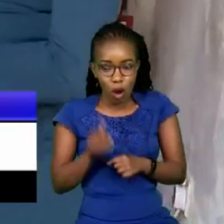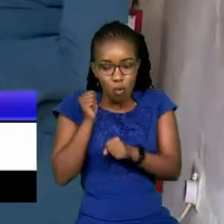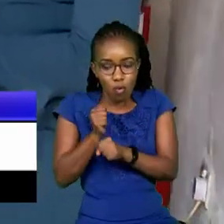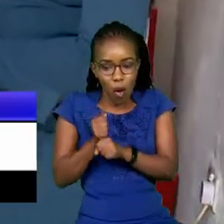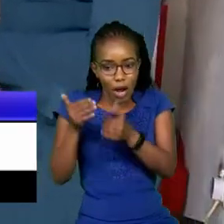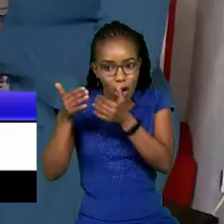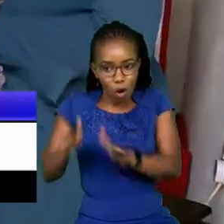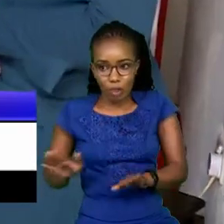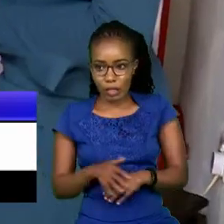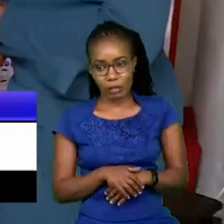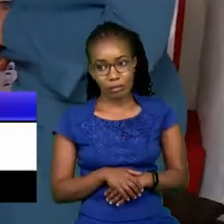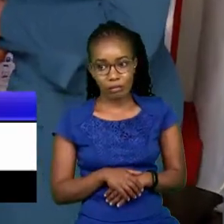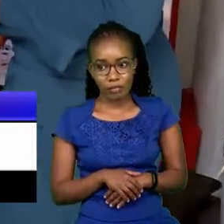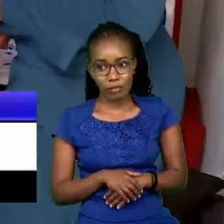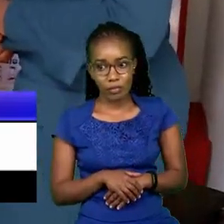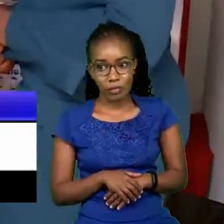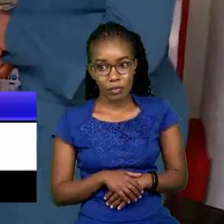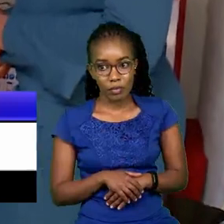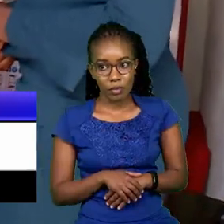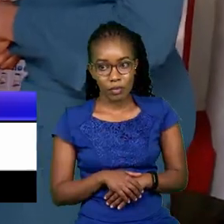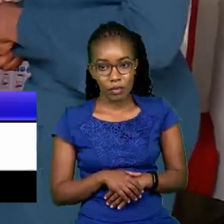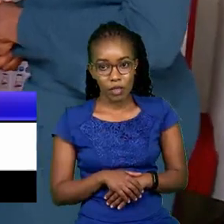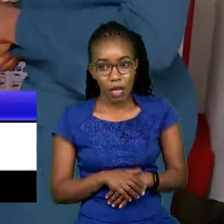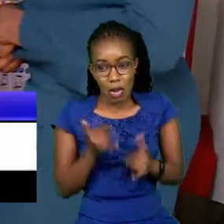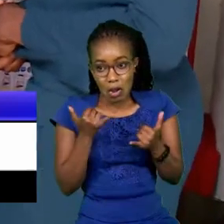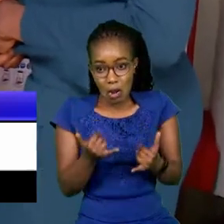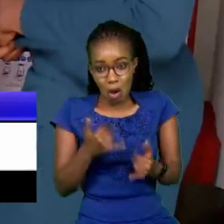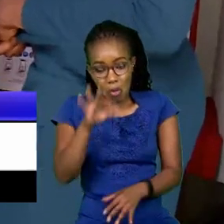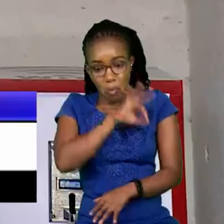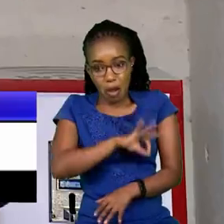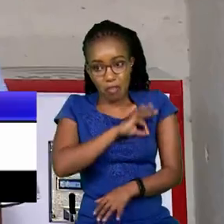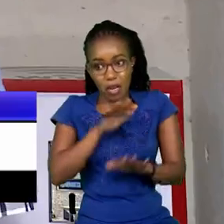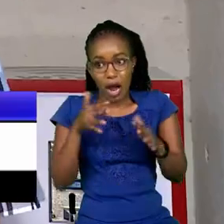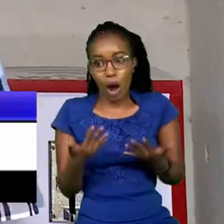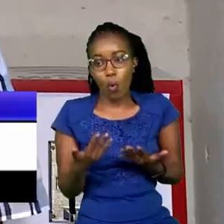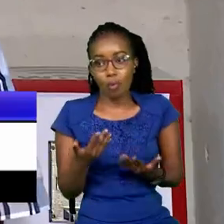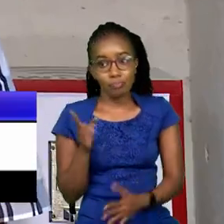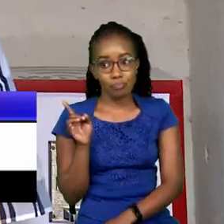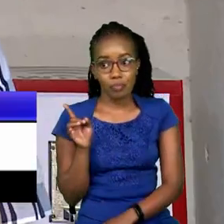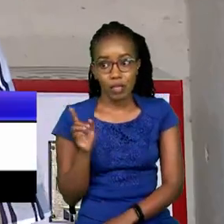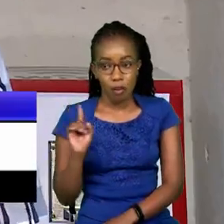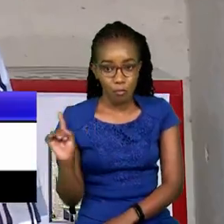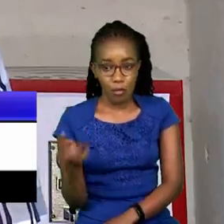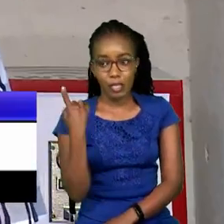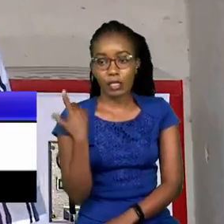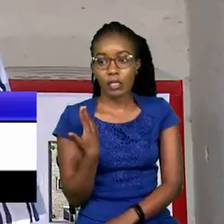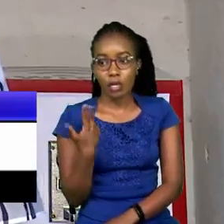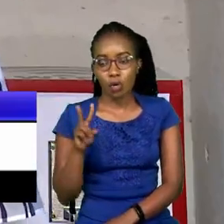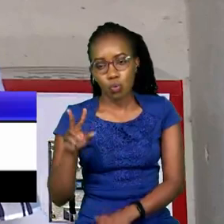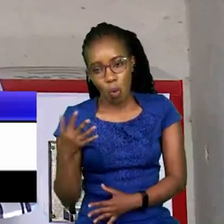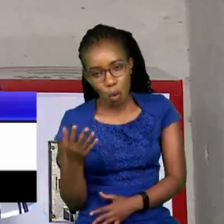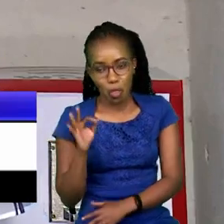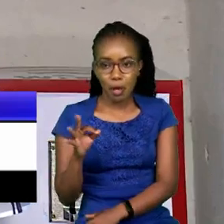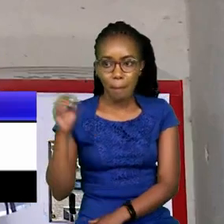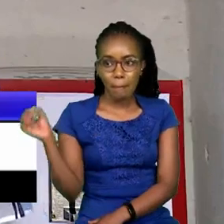employment, and soon it was to be his only source for bread and butter. The first prototype took me months to be able to come up with